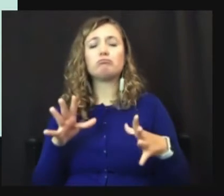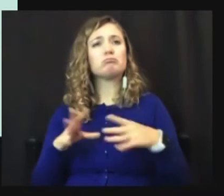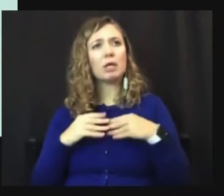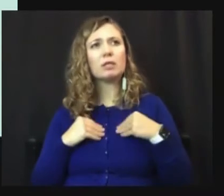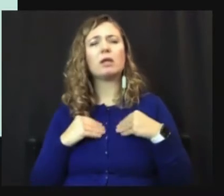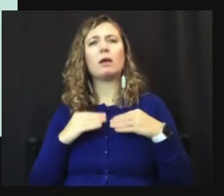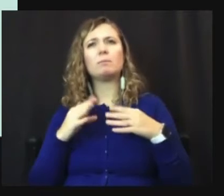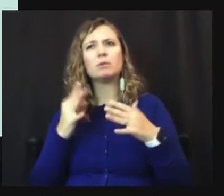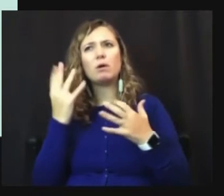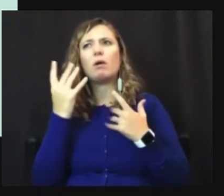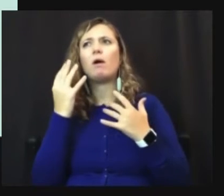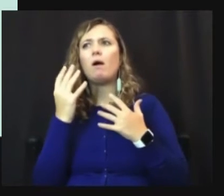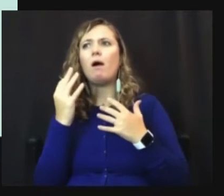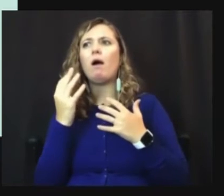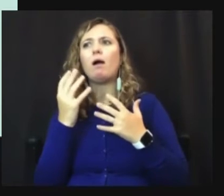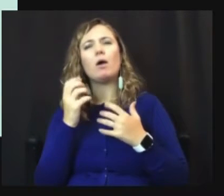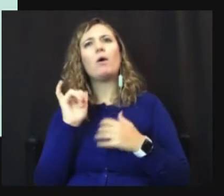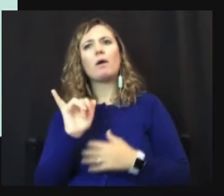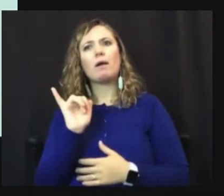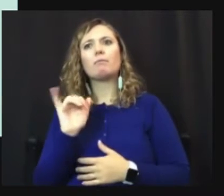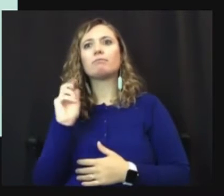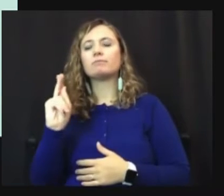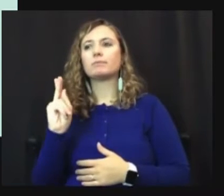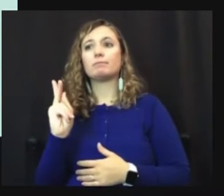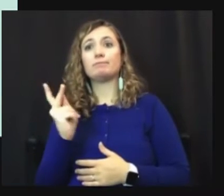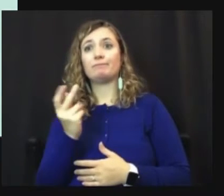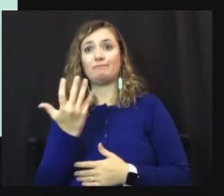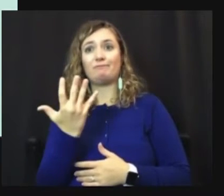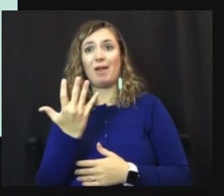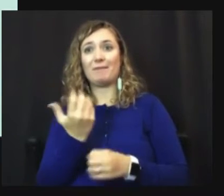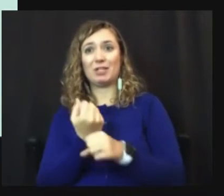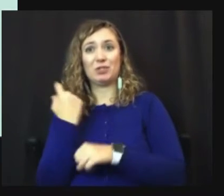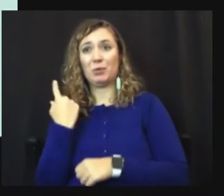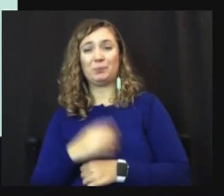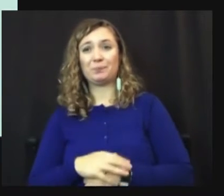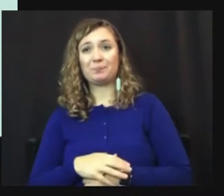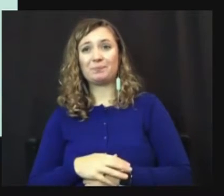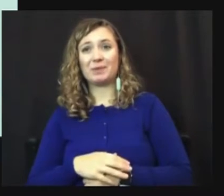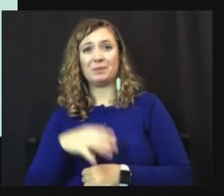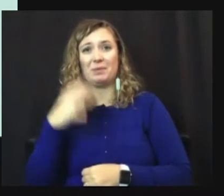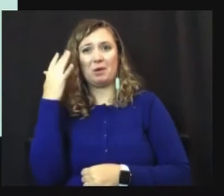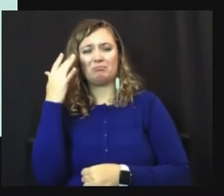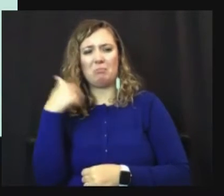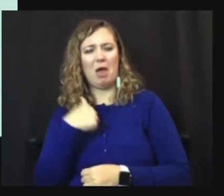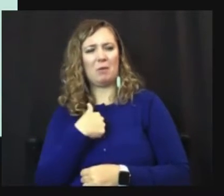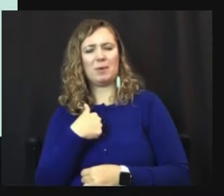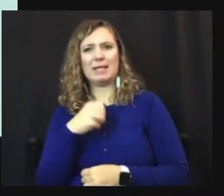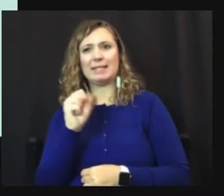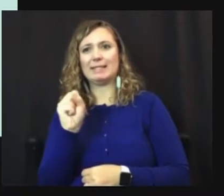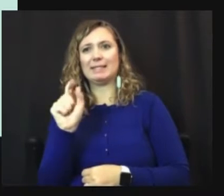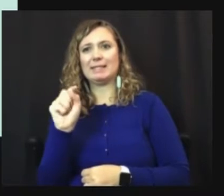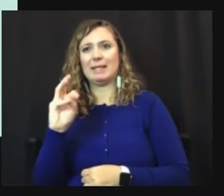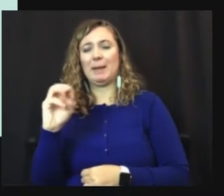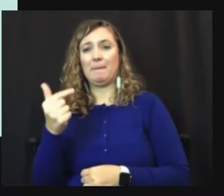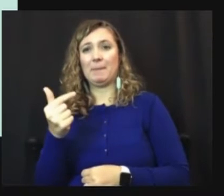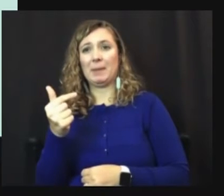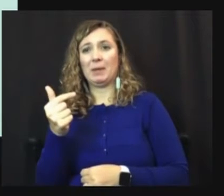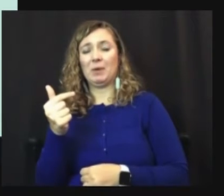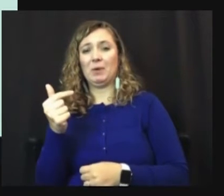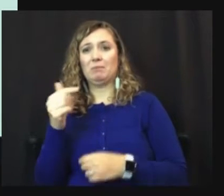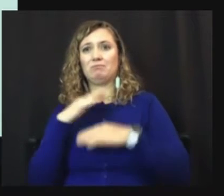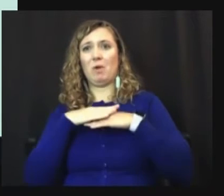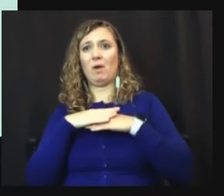would have never thought 5 years ago that I would stem on a camera and put that on social